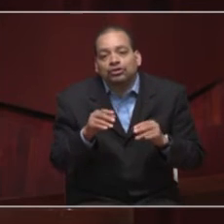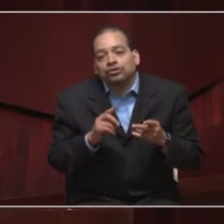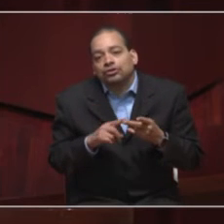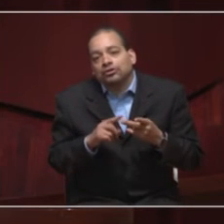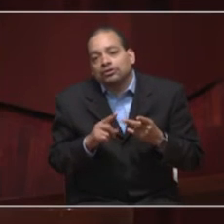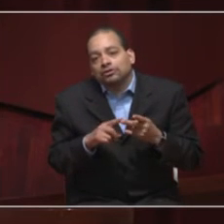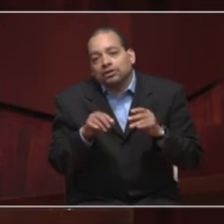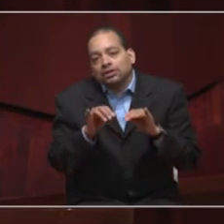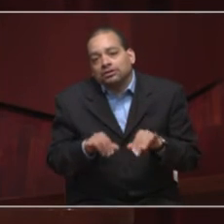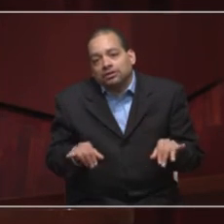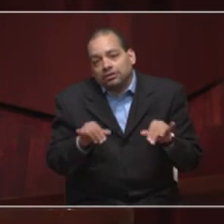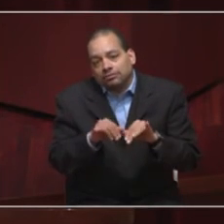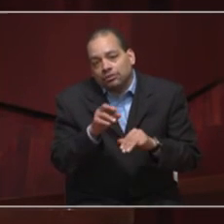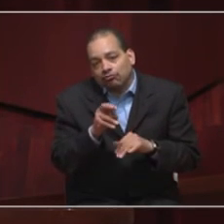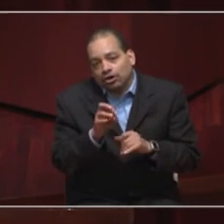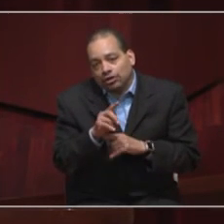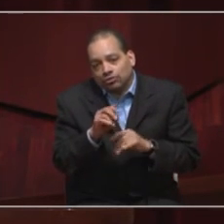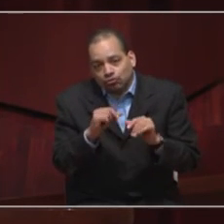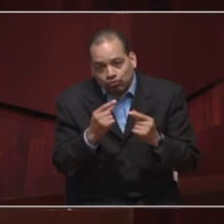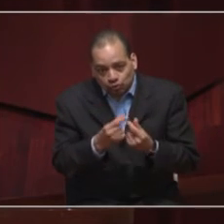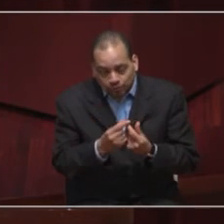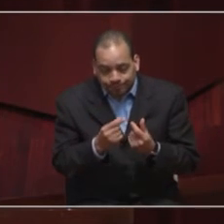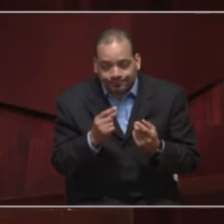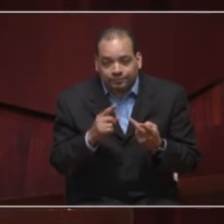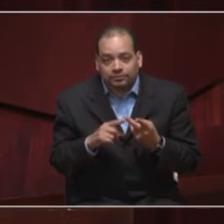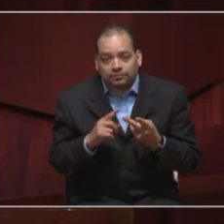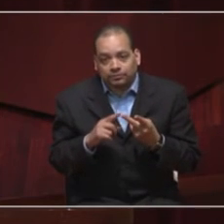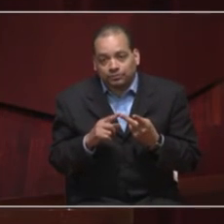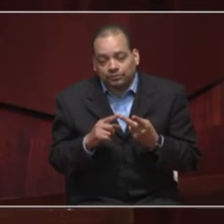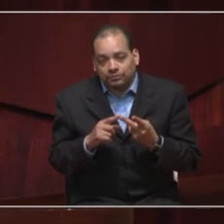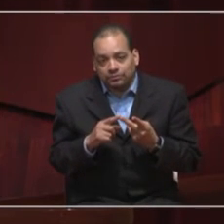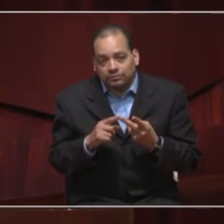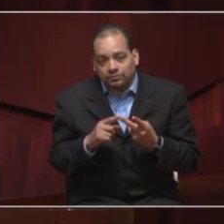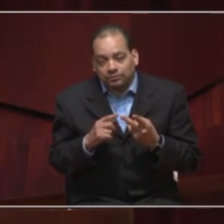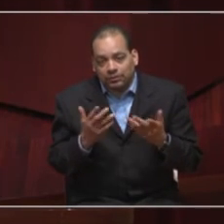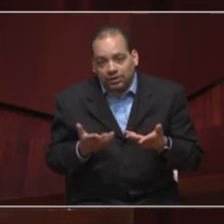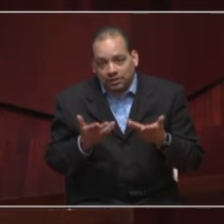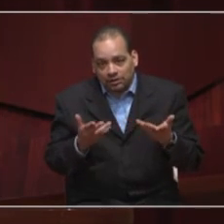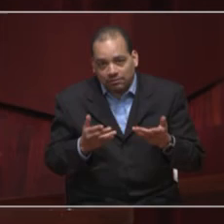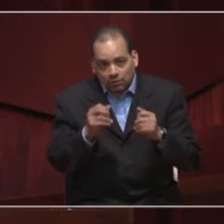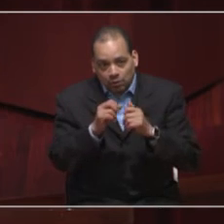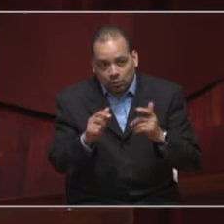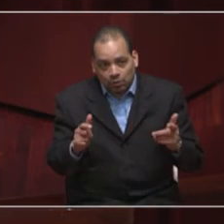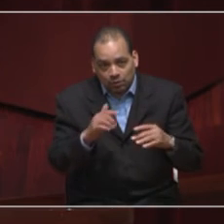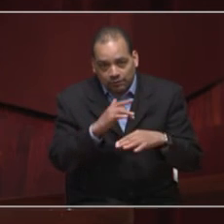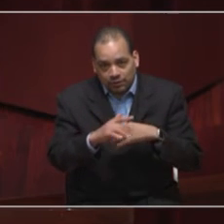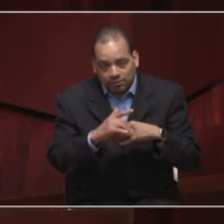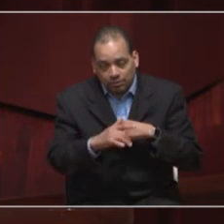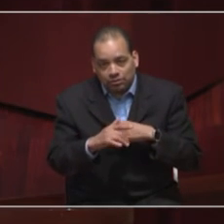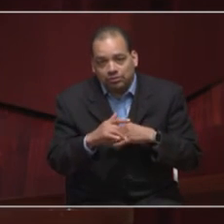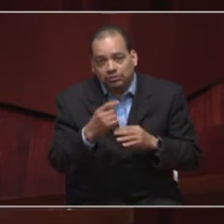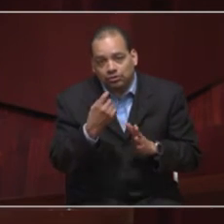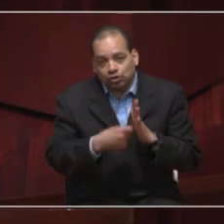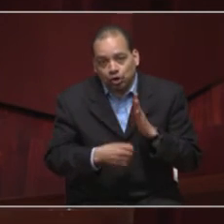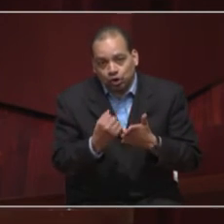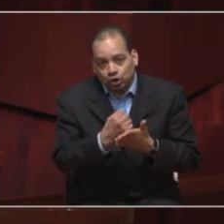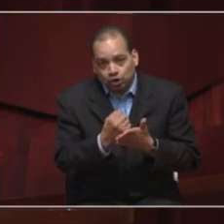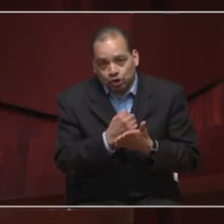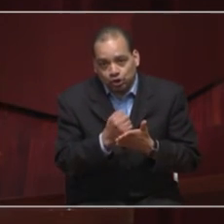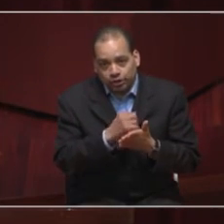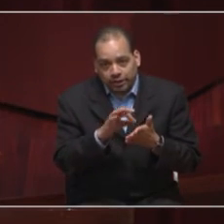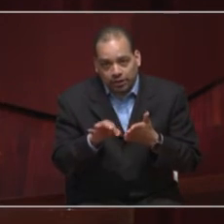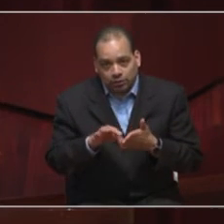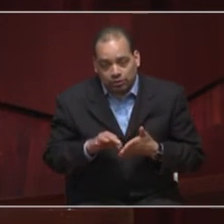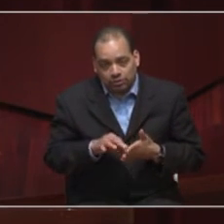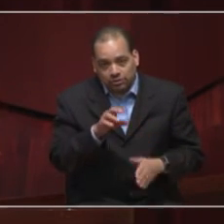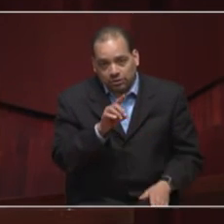same record group. We gave them all available charge accounts because with Department of Labor, multiple